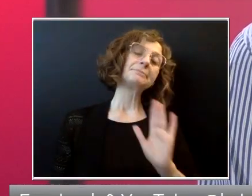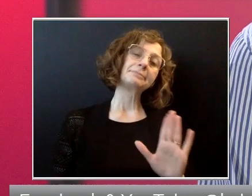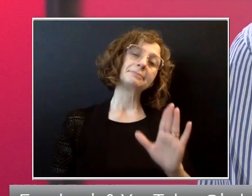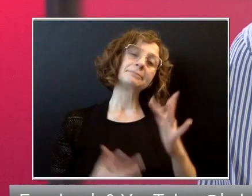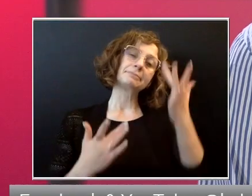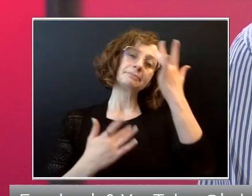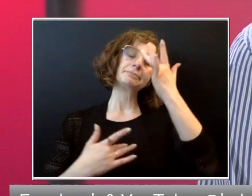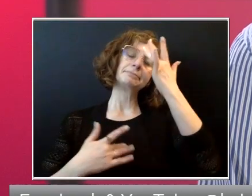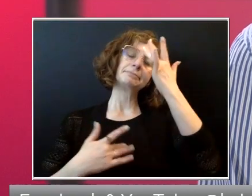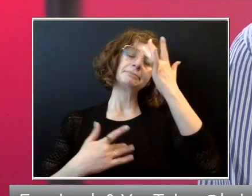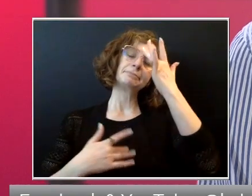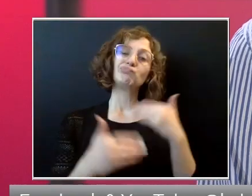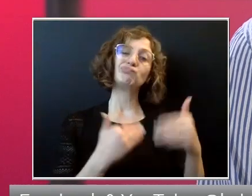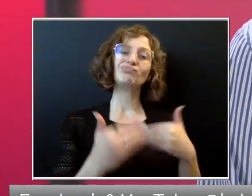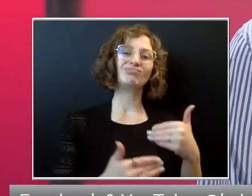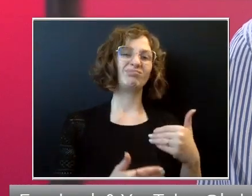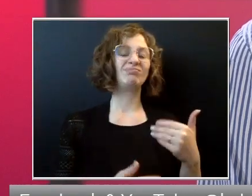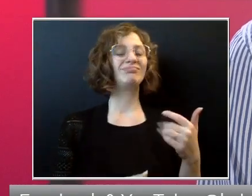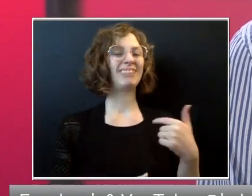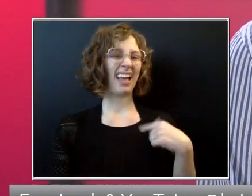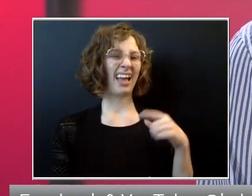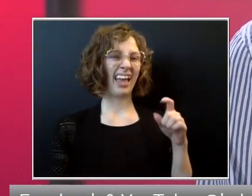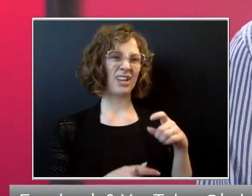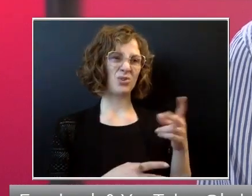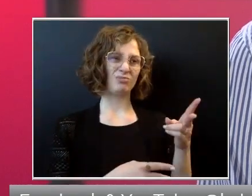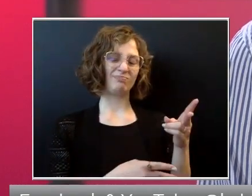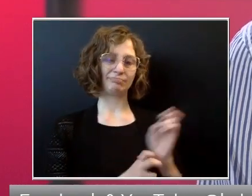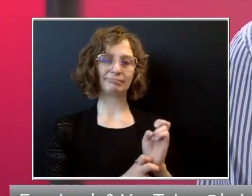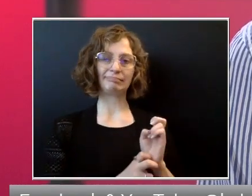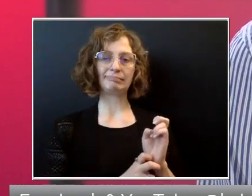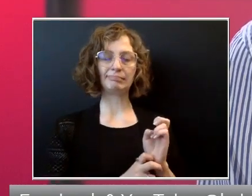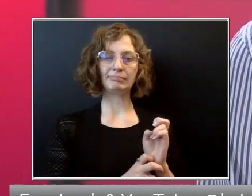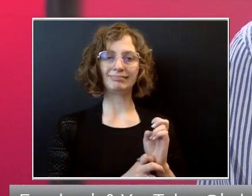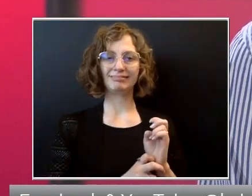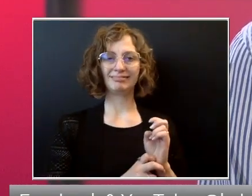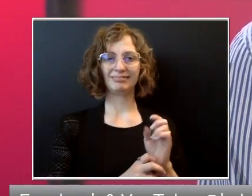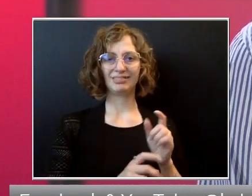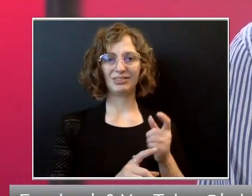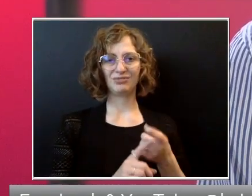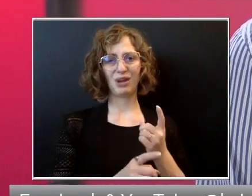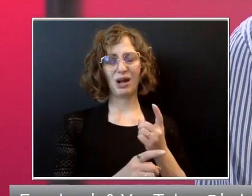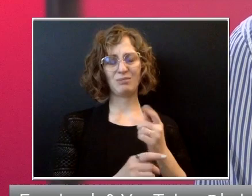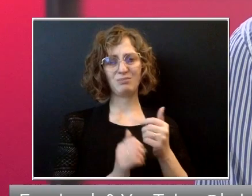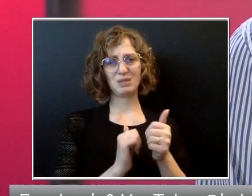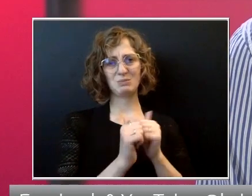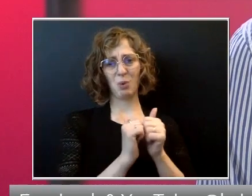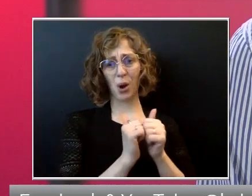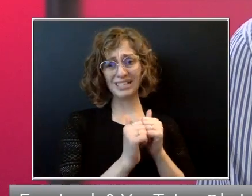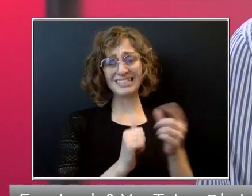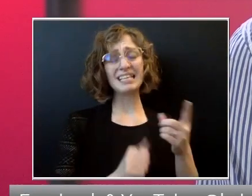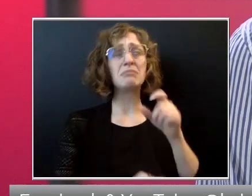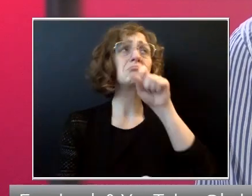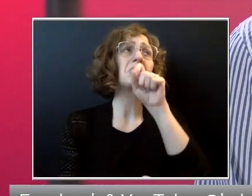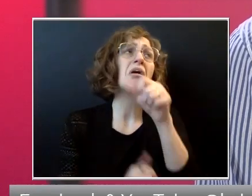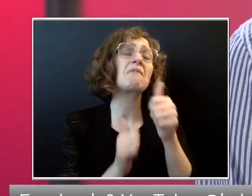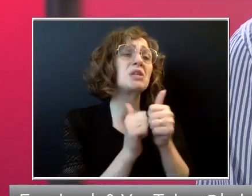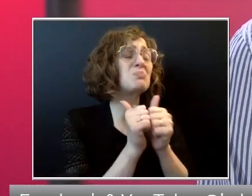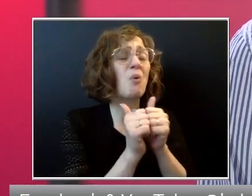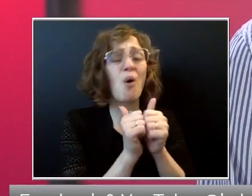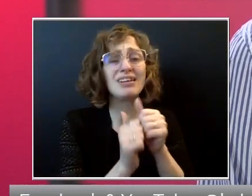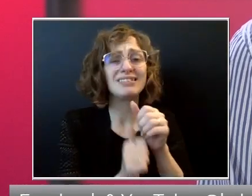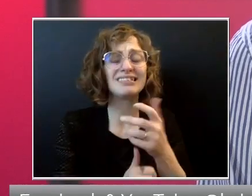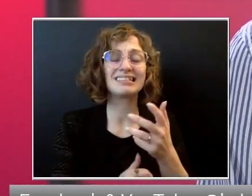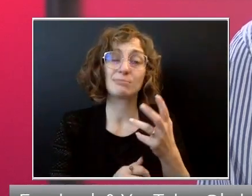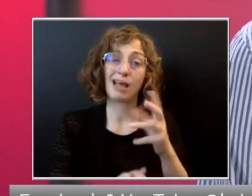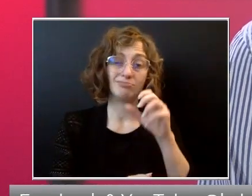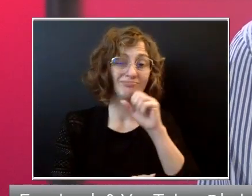from sports and, that he had a love for starting at age 10. And,